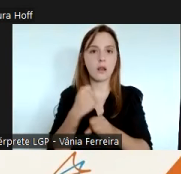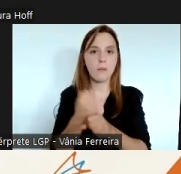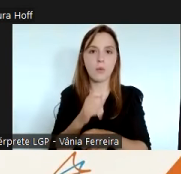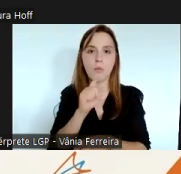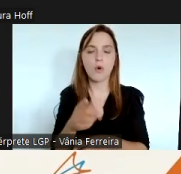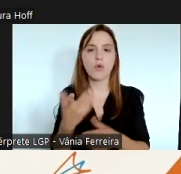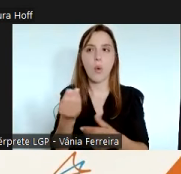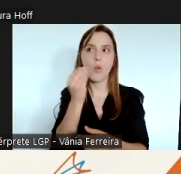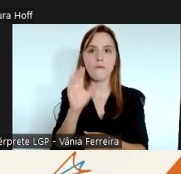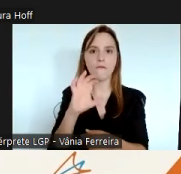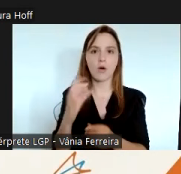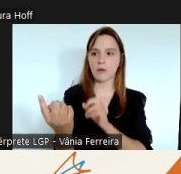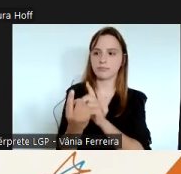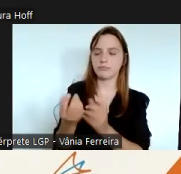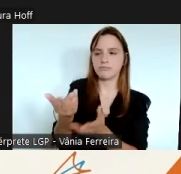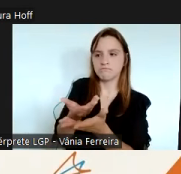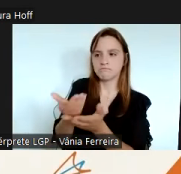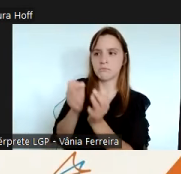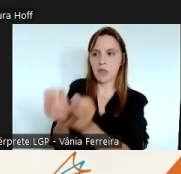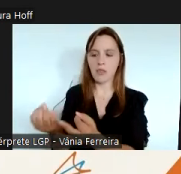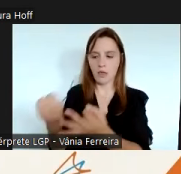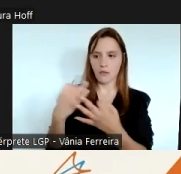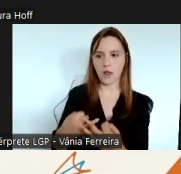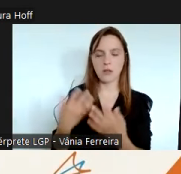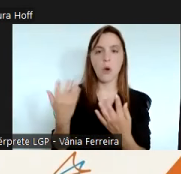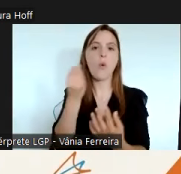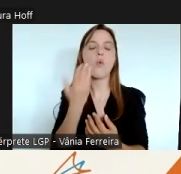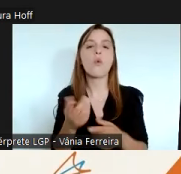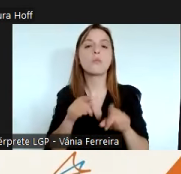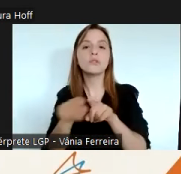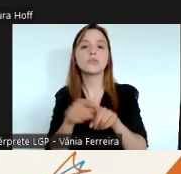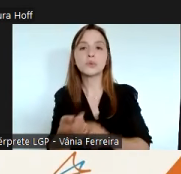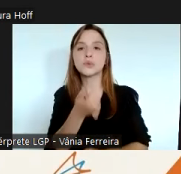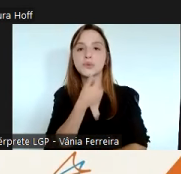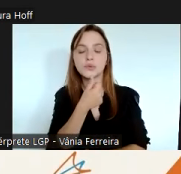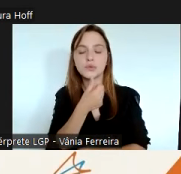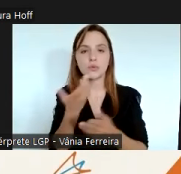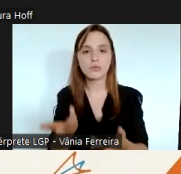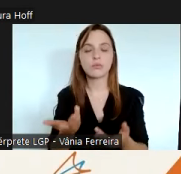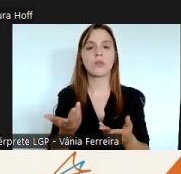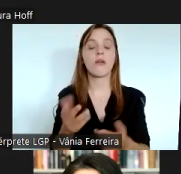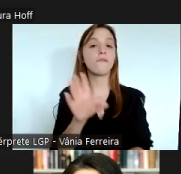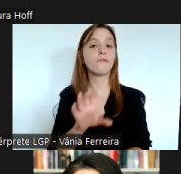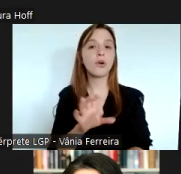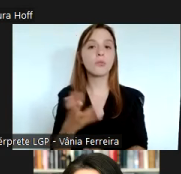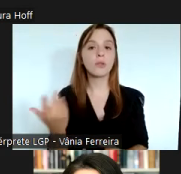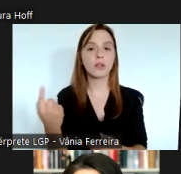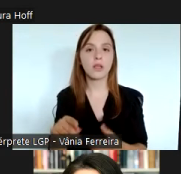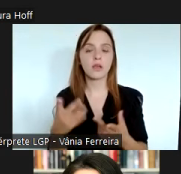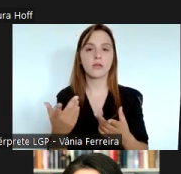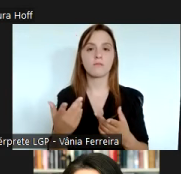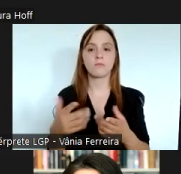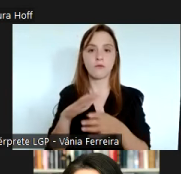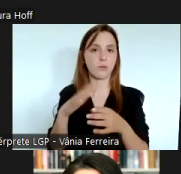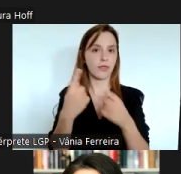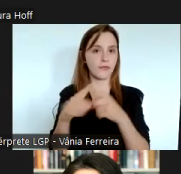each other, or in the way that political decisions are made, in the way that different hierarchies and different